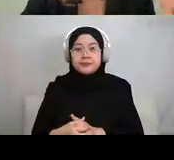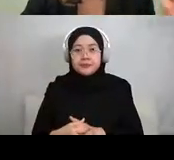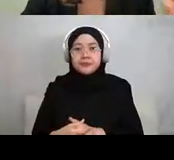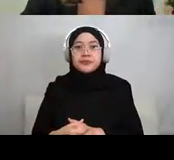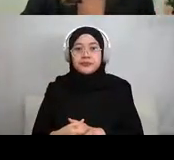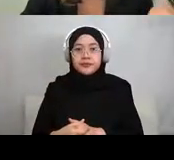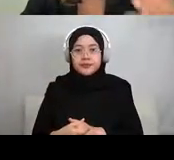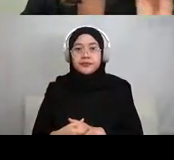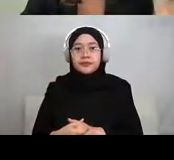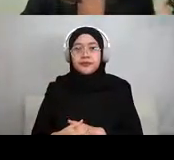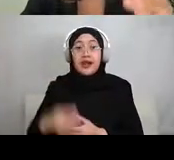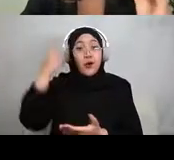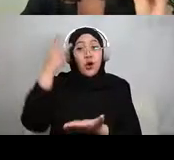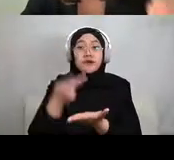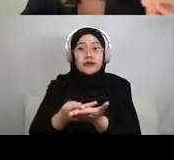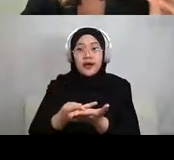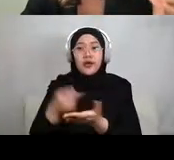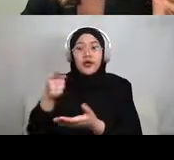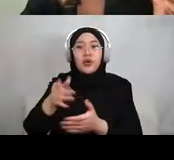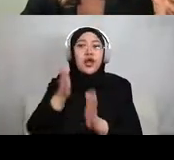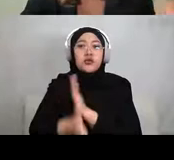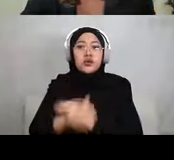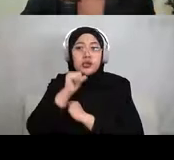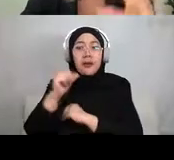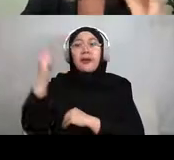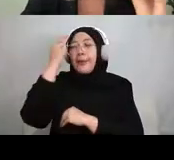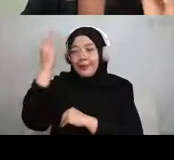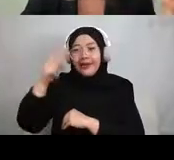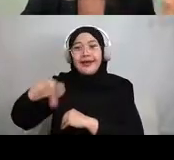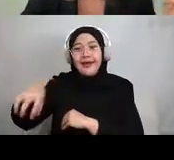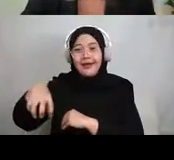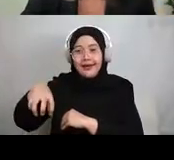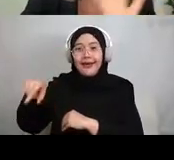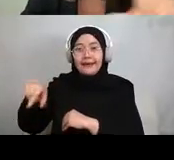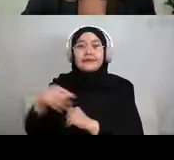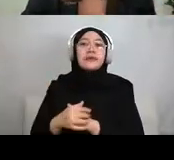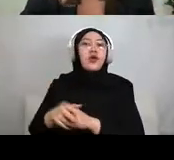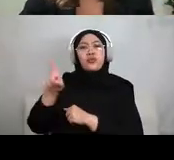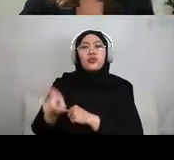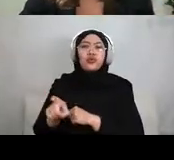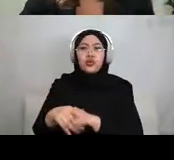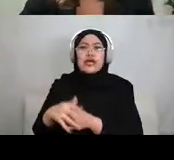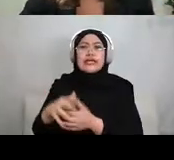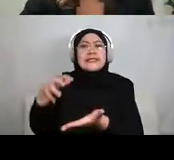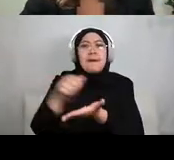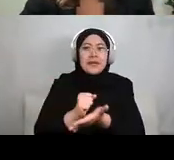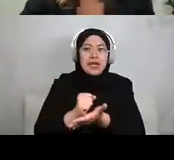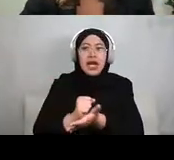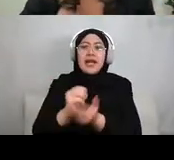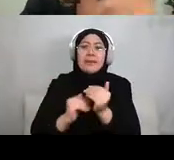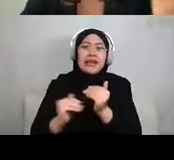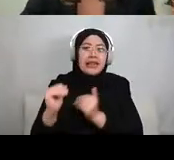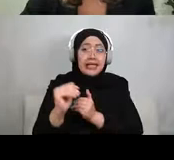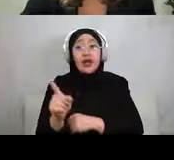the municipality. And this allows for higher guarantees and for this, the, all this project to be more bankable